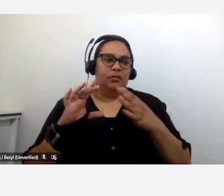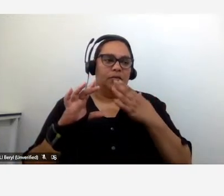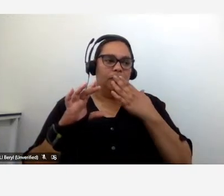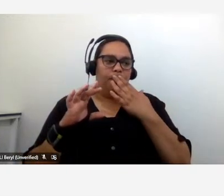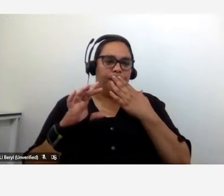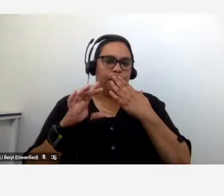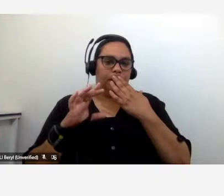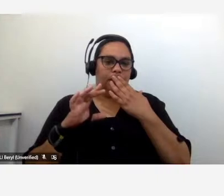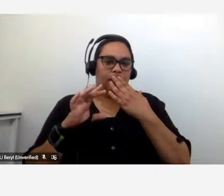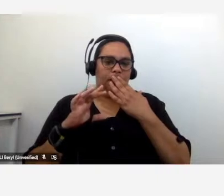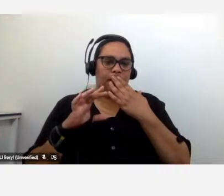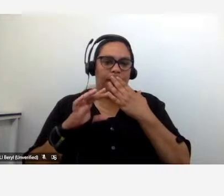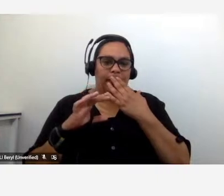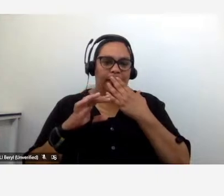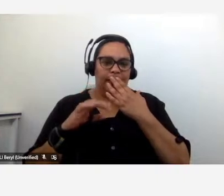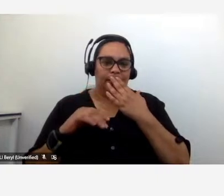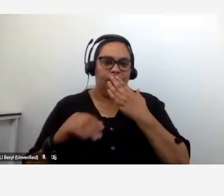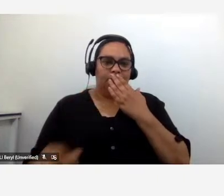Okay,